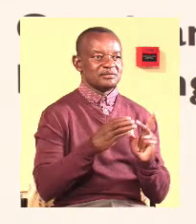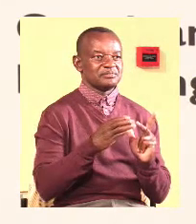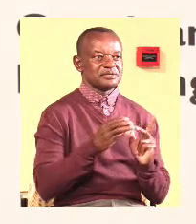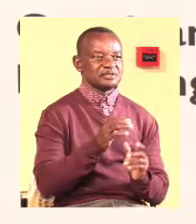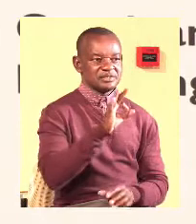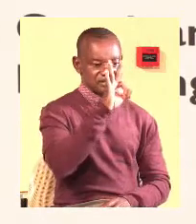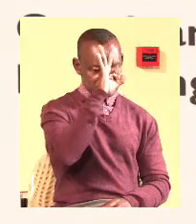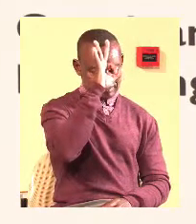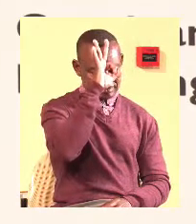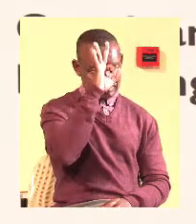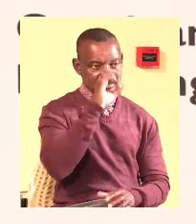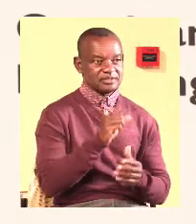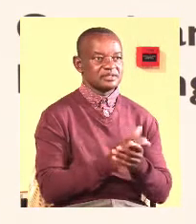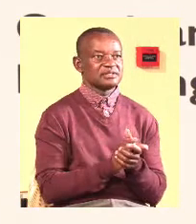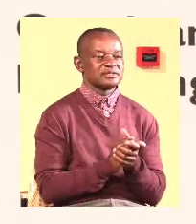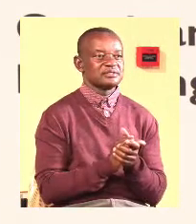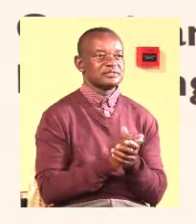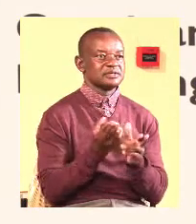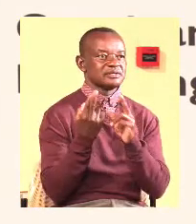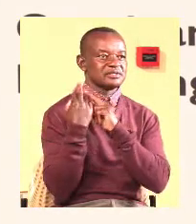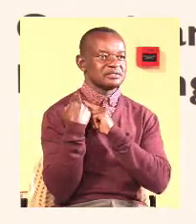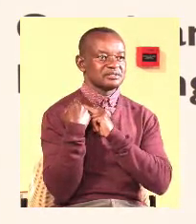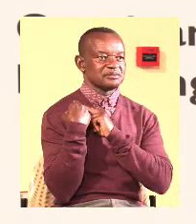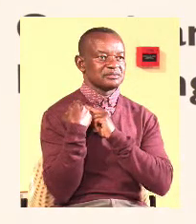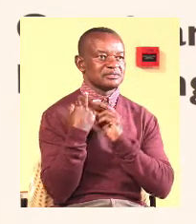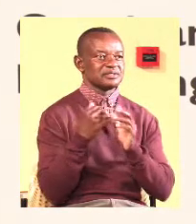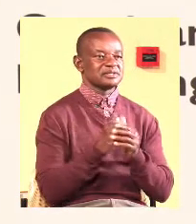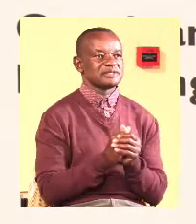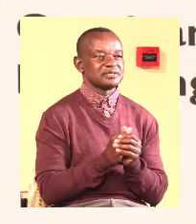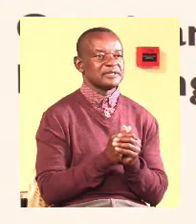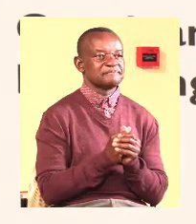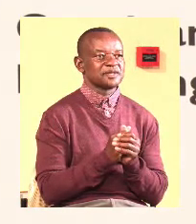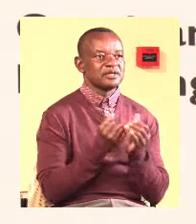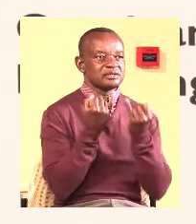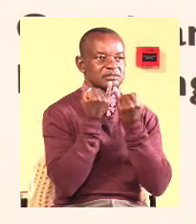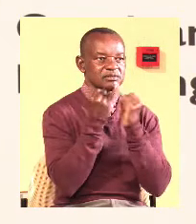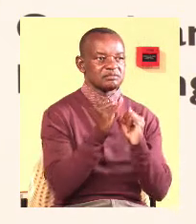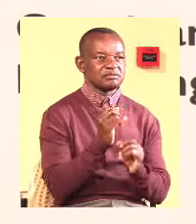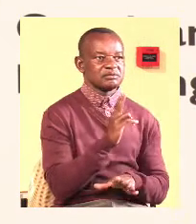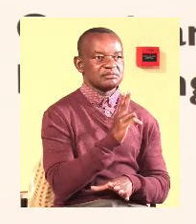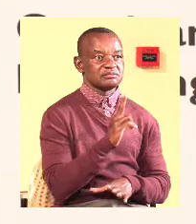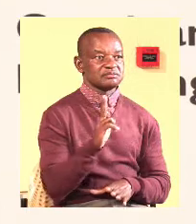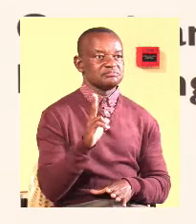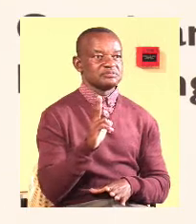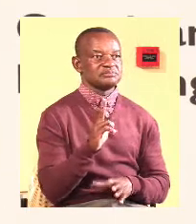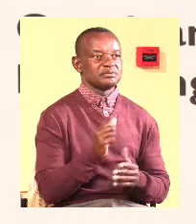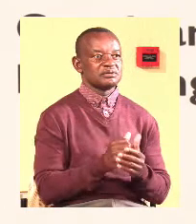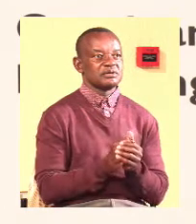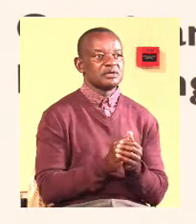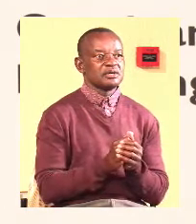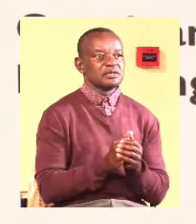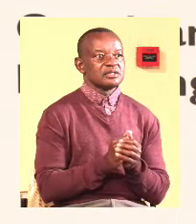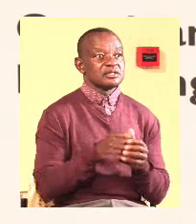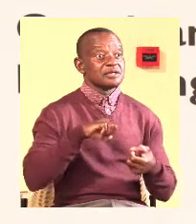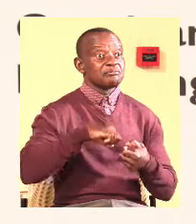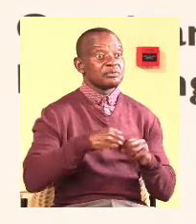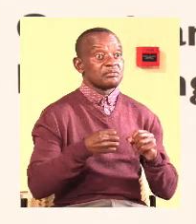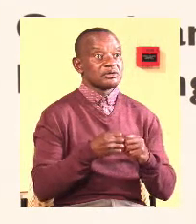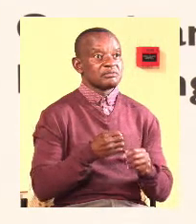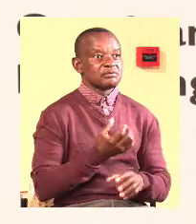seek to address crime issues. If I have to talk from a policing perspective, it has to address crime issues whereby